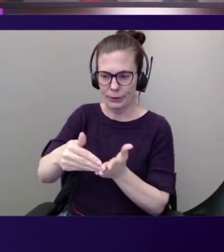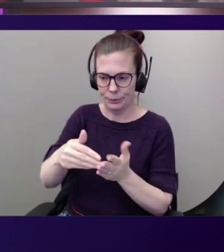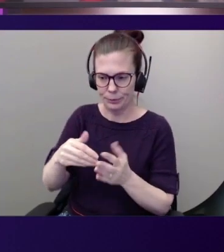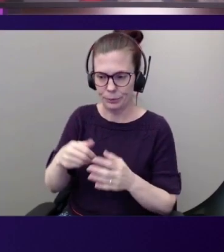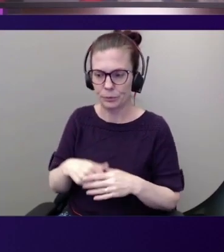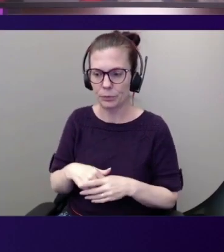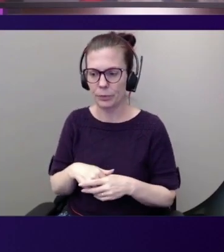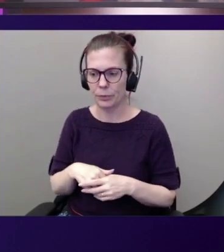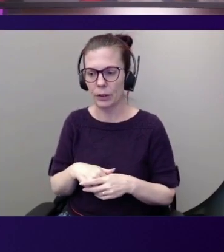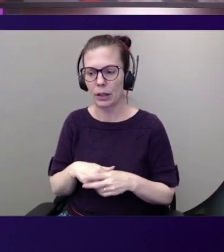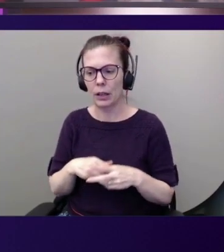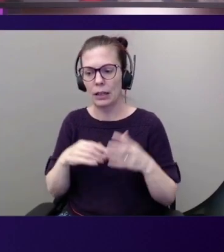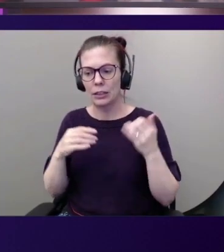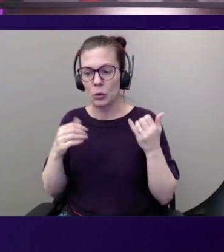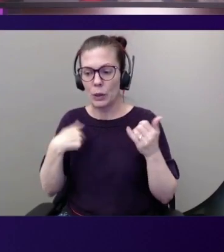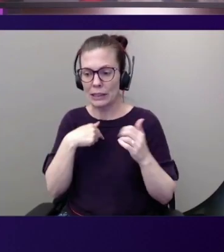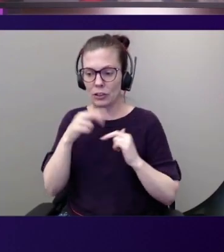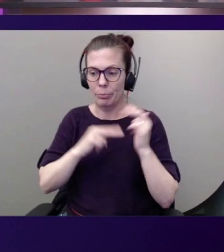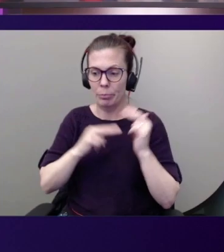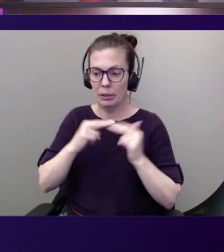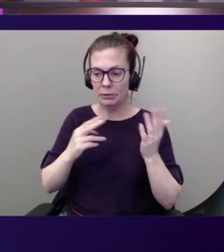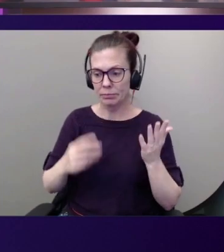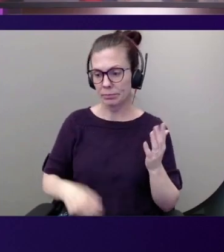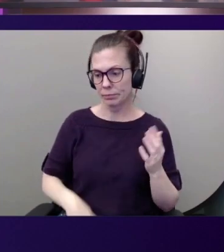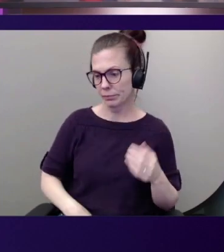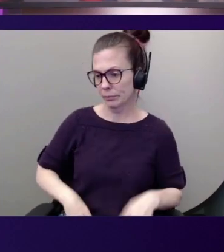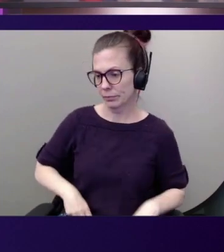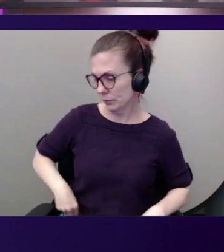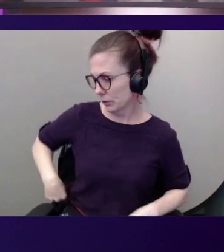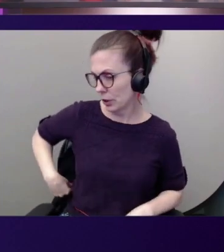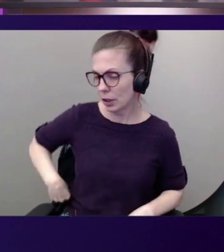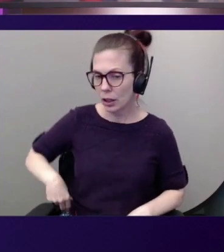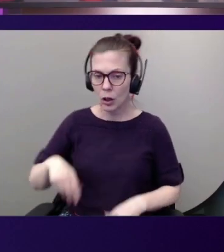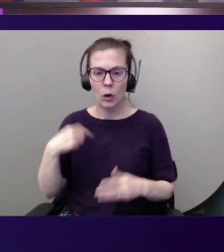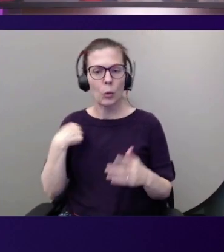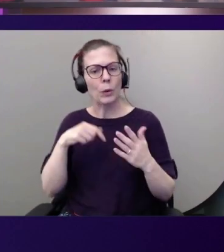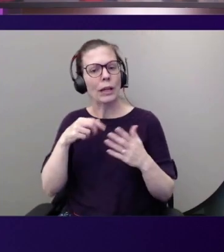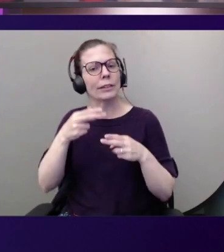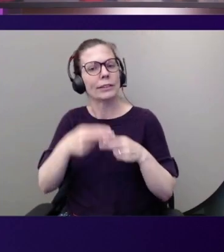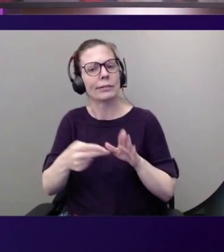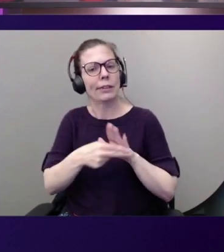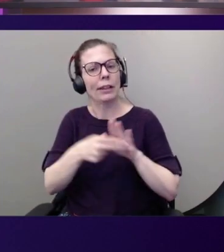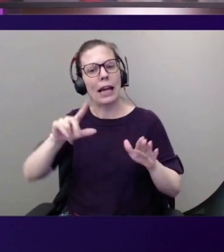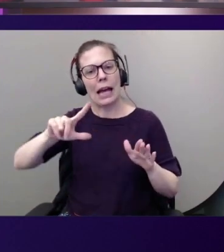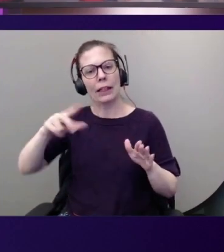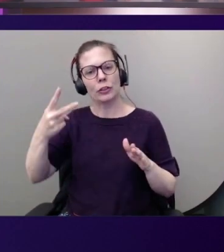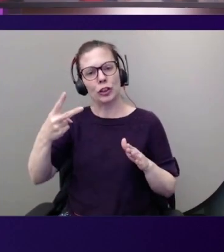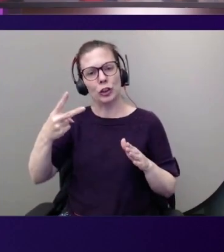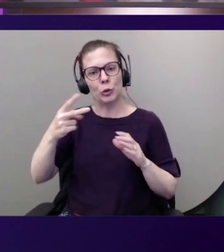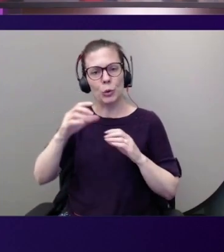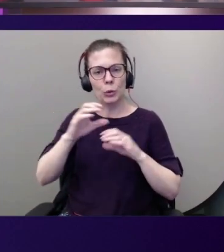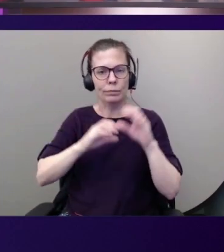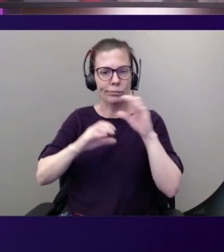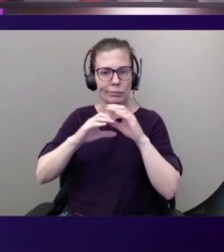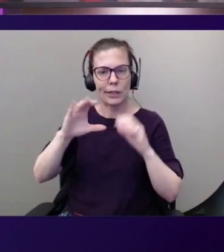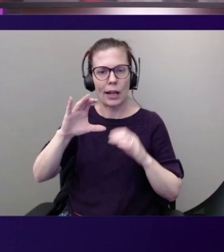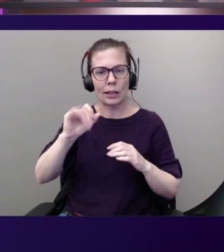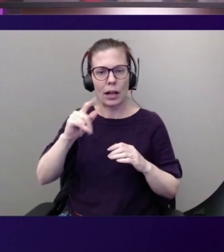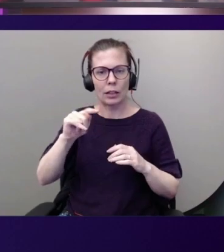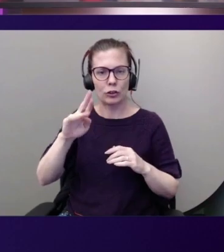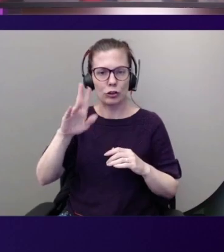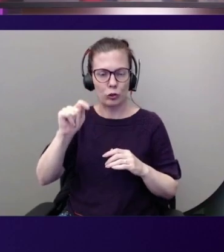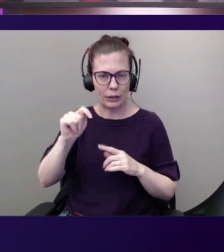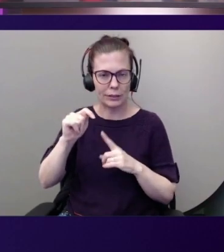we could just build that abstraction. We call these L2 constructs. L2 constructs are handwritten,